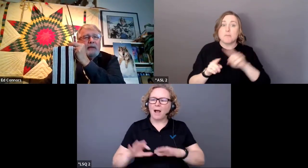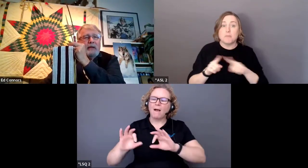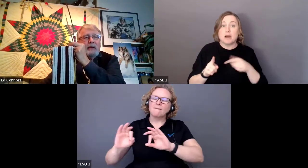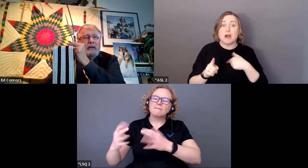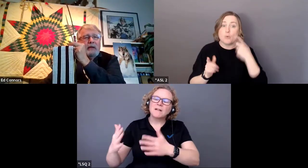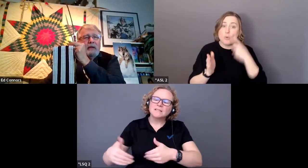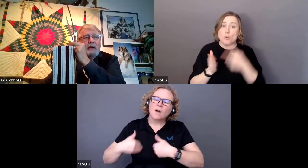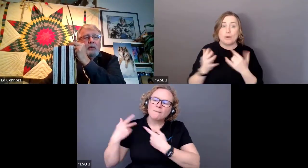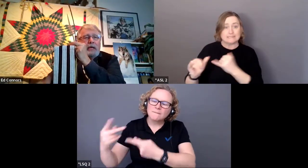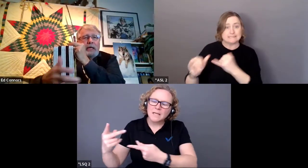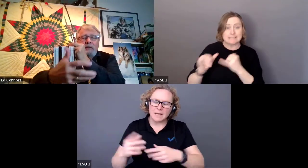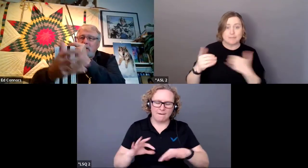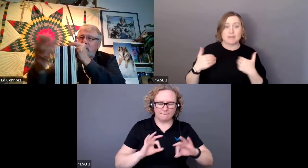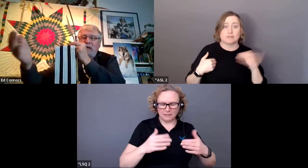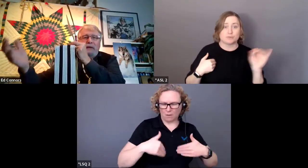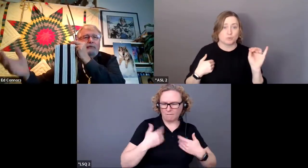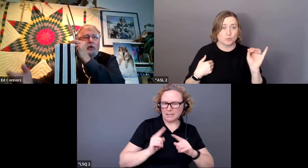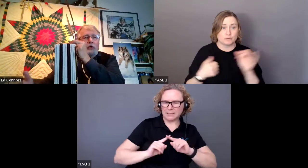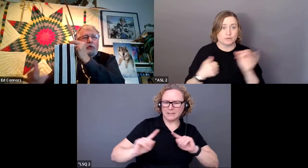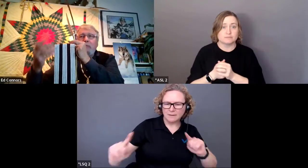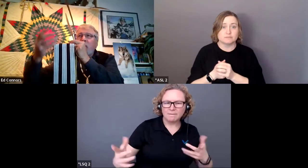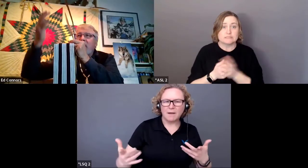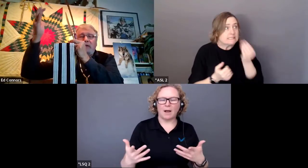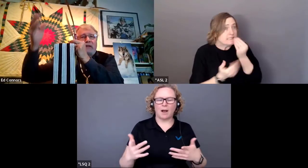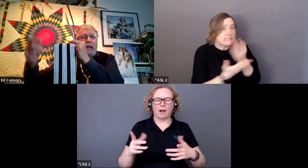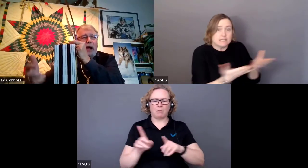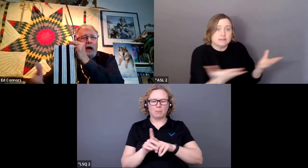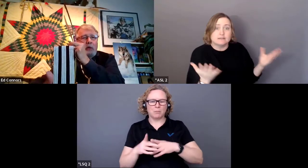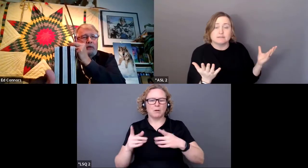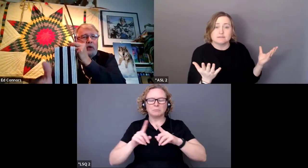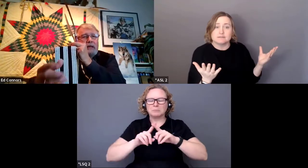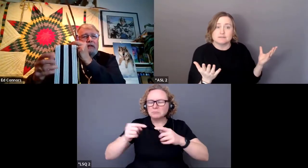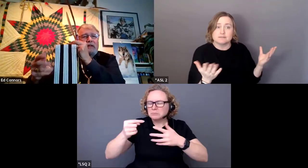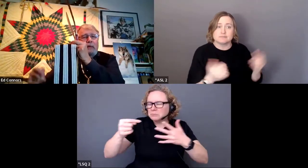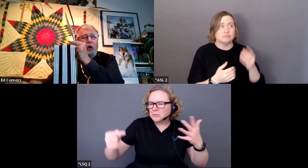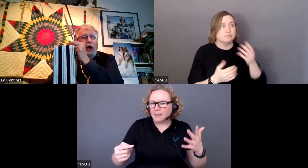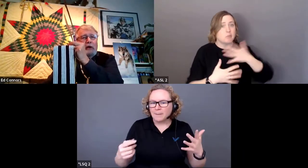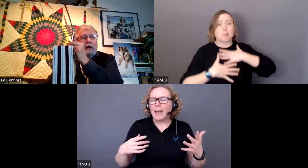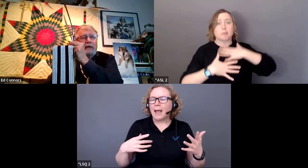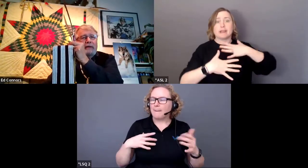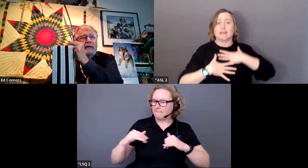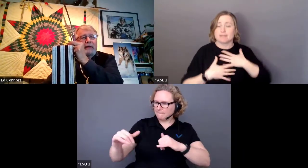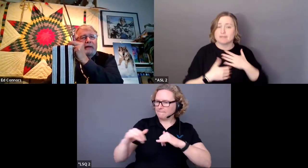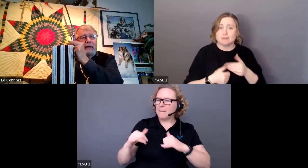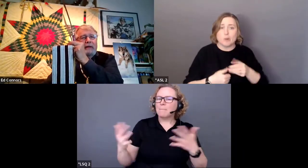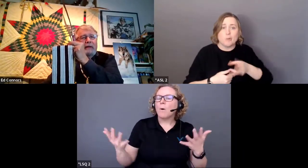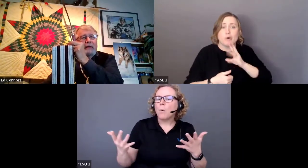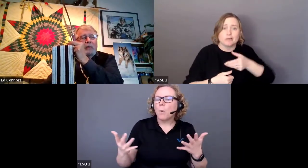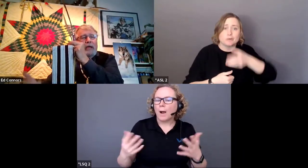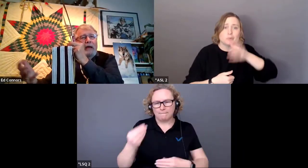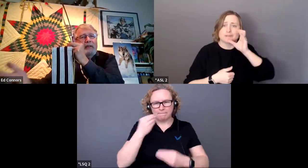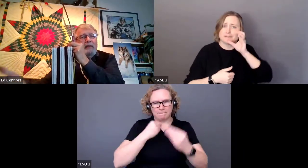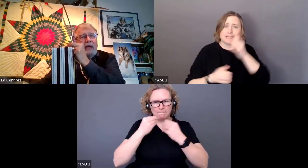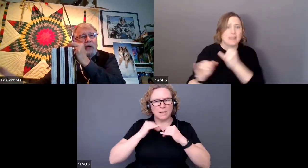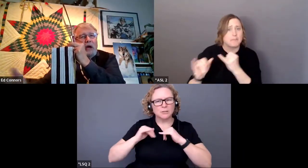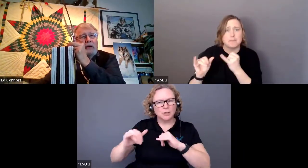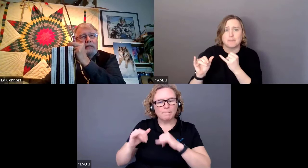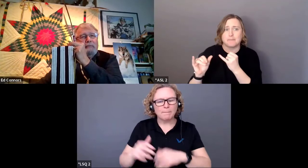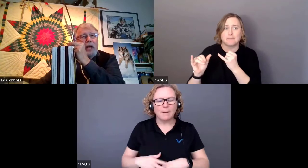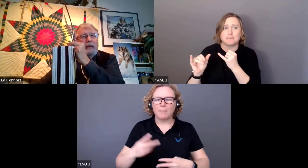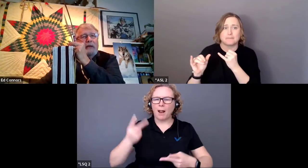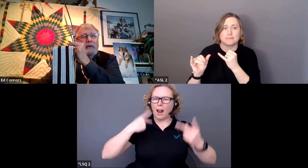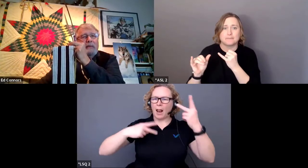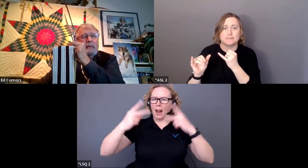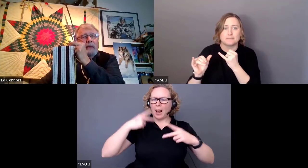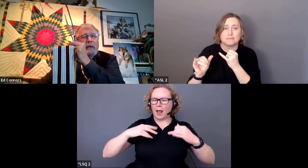same. We eat the same foods. We breathe the same air. We drink the same water. We have the same color